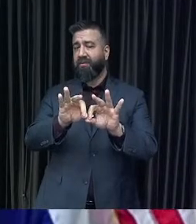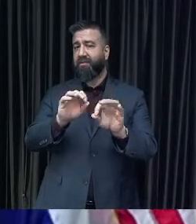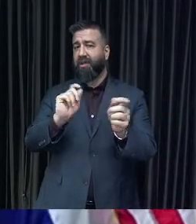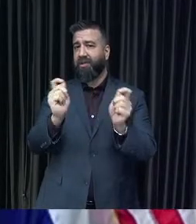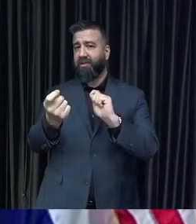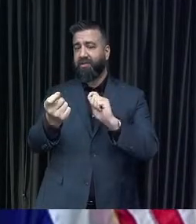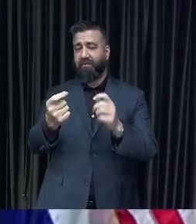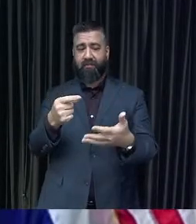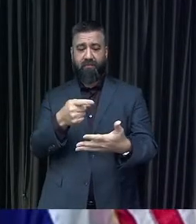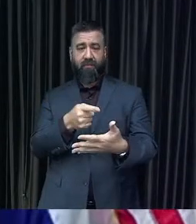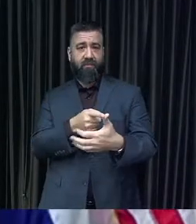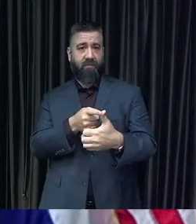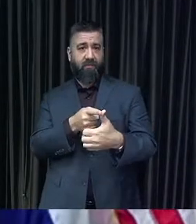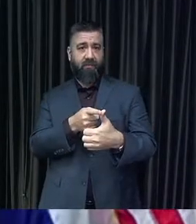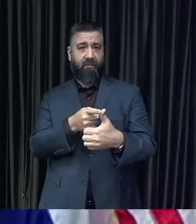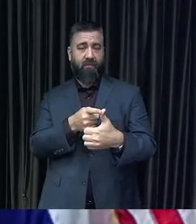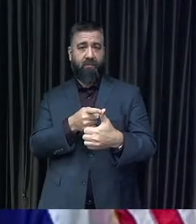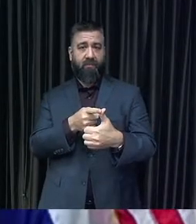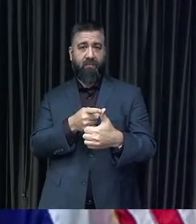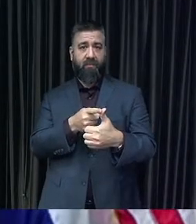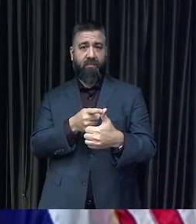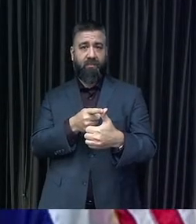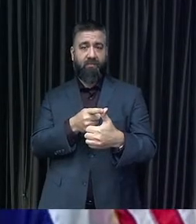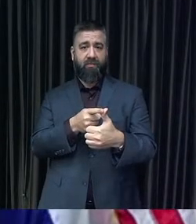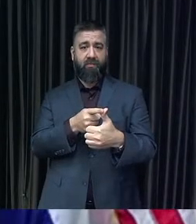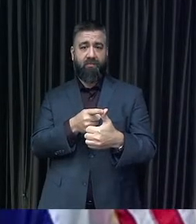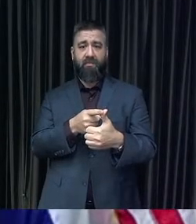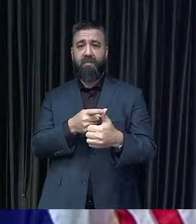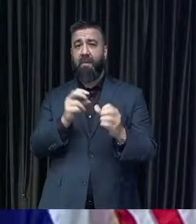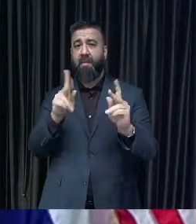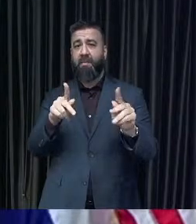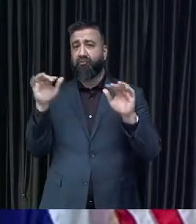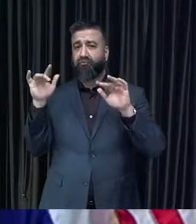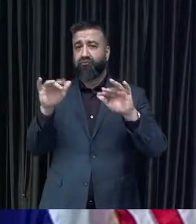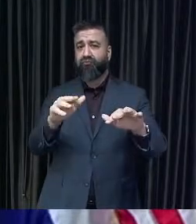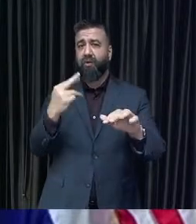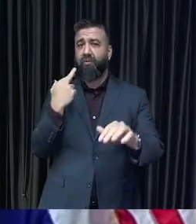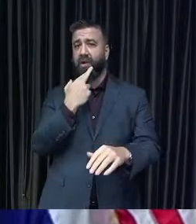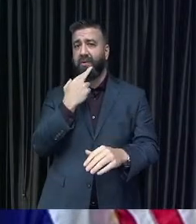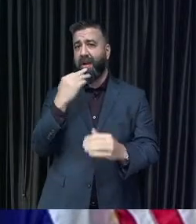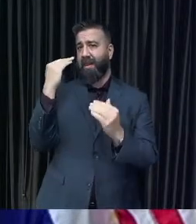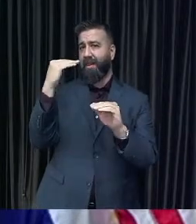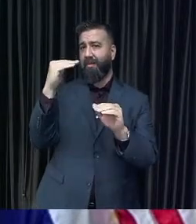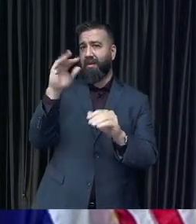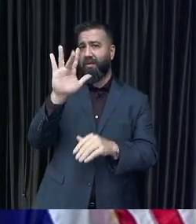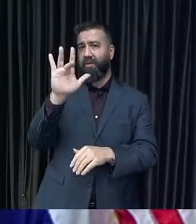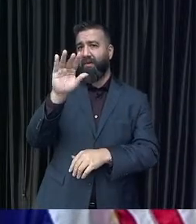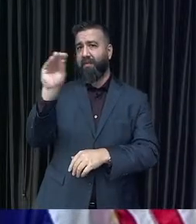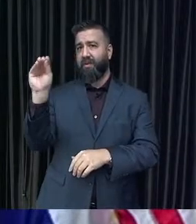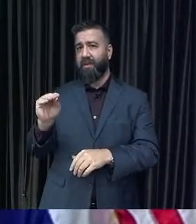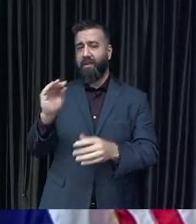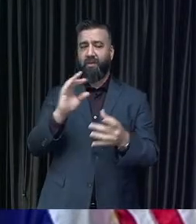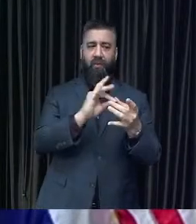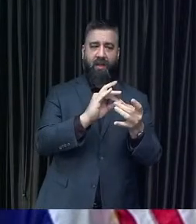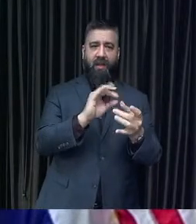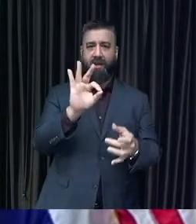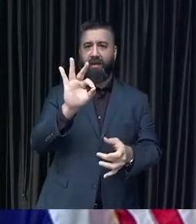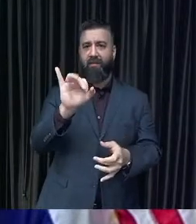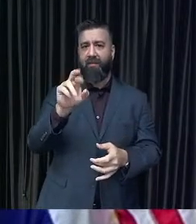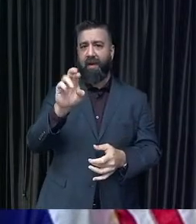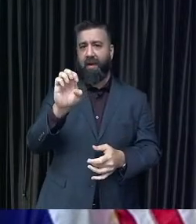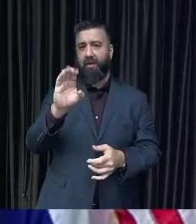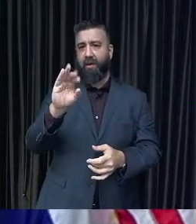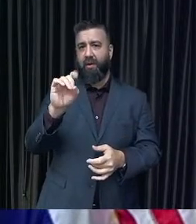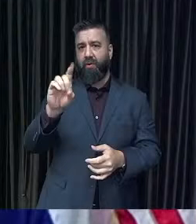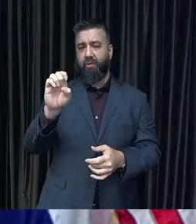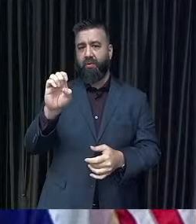First, occupancy at restaurants will be limited to 25% of their fire code capacity, or the total number of diners